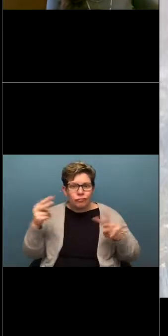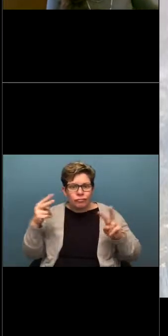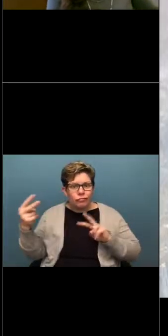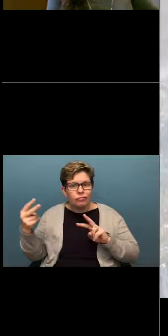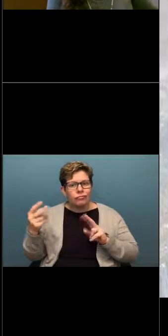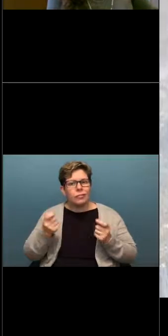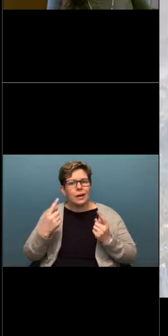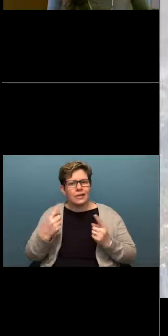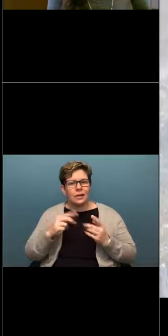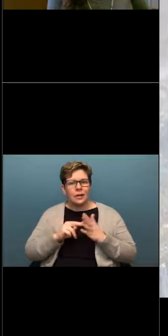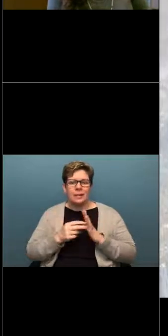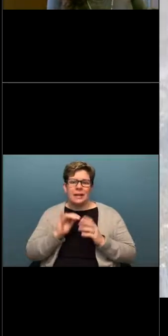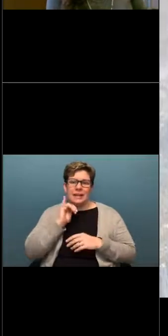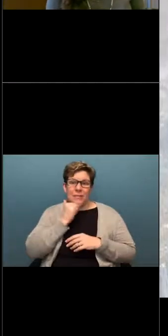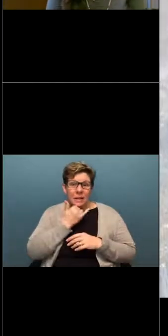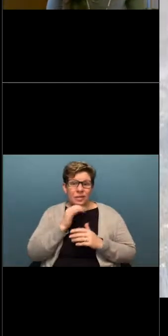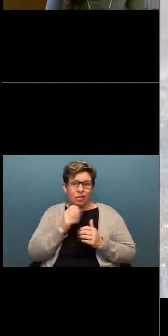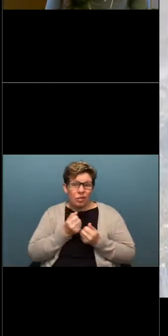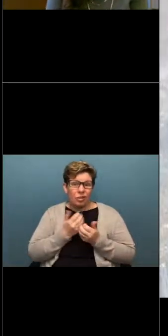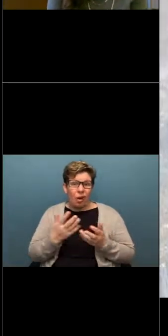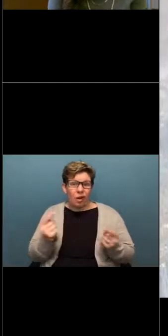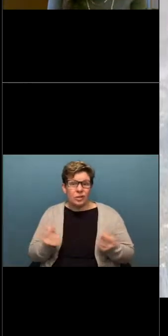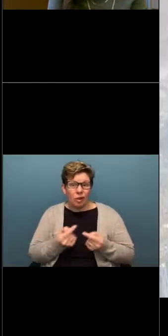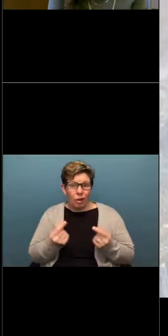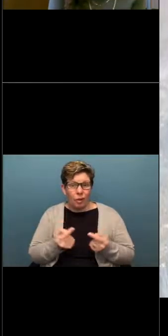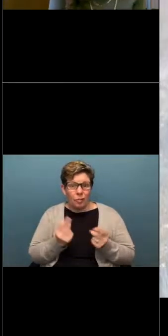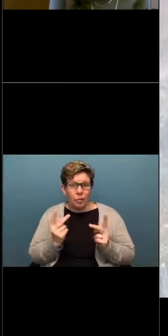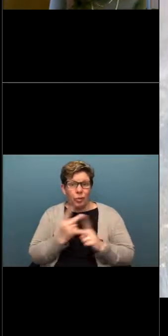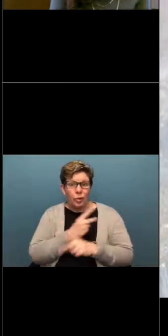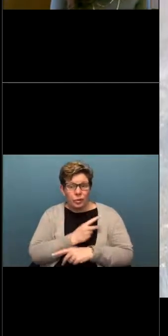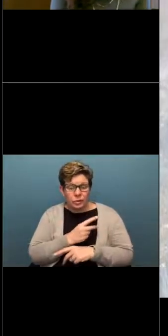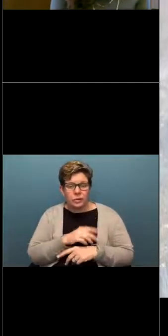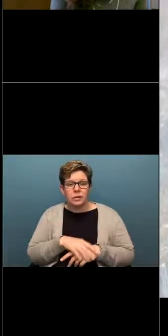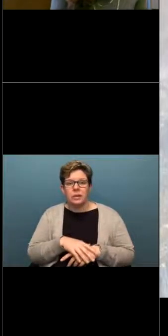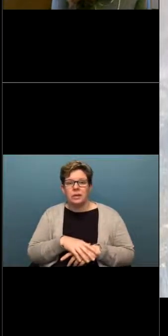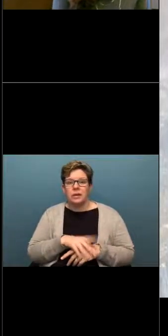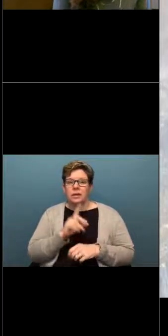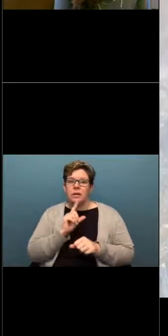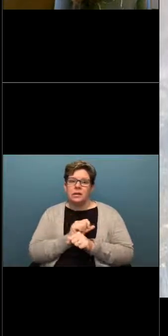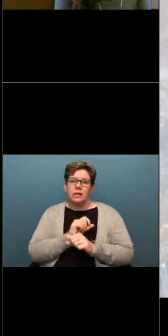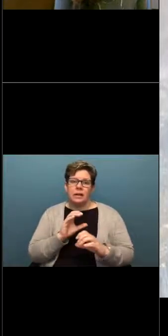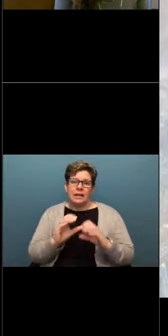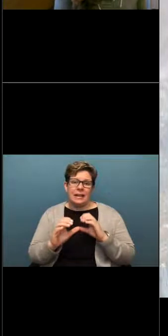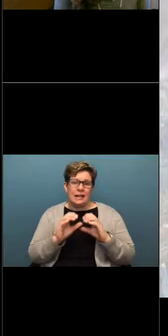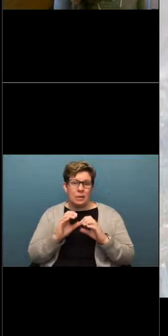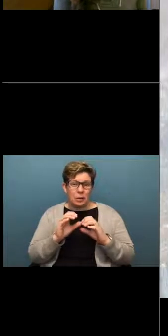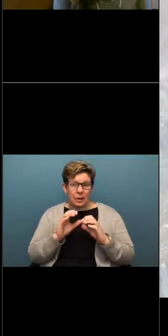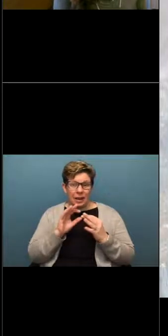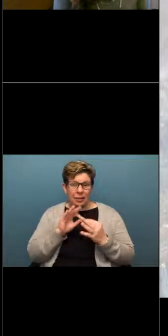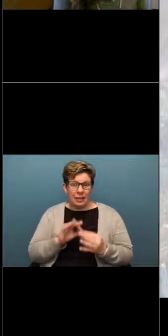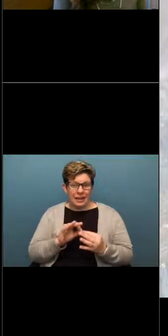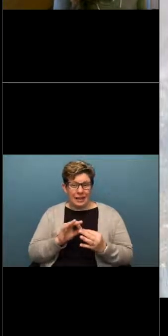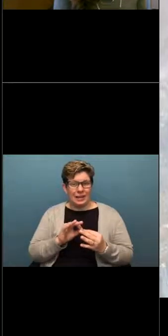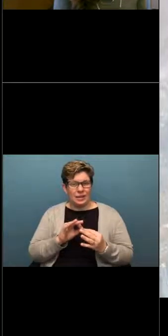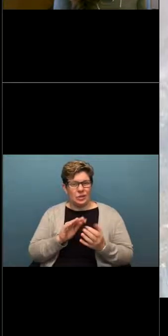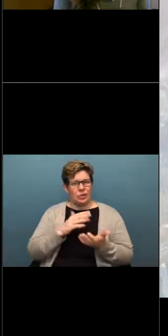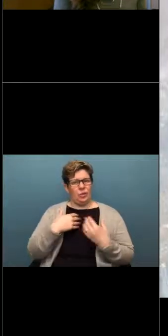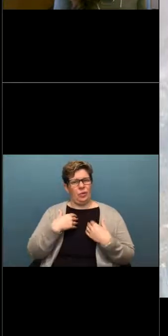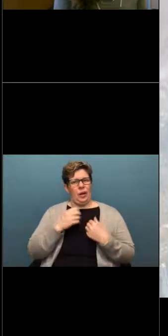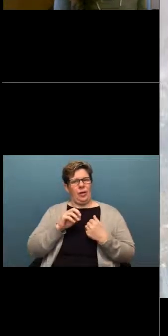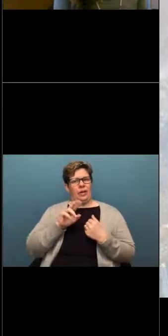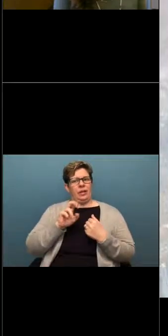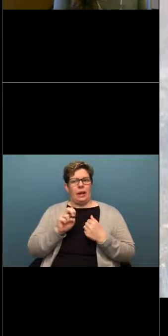can be really potentially harmful. Ultimately, communication issues in medicine lead to poor outcomes, poor understanding, and